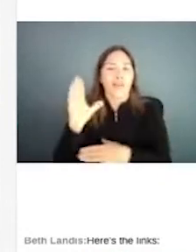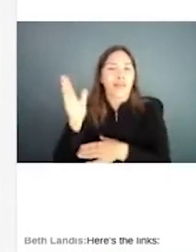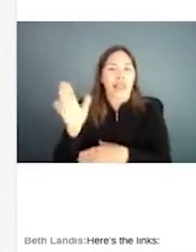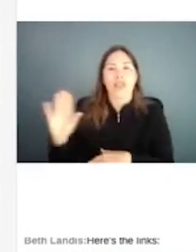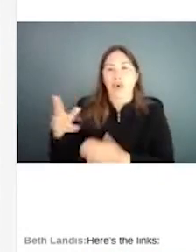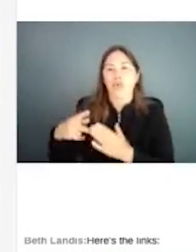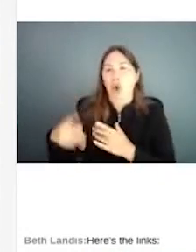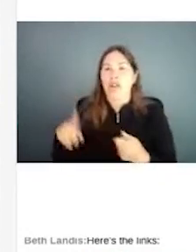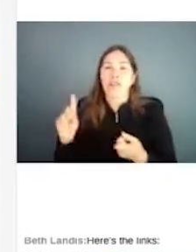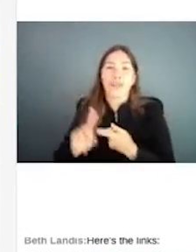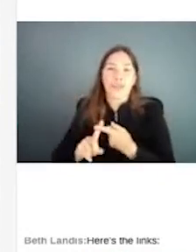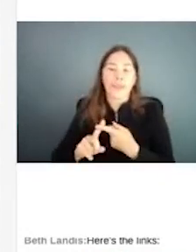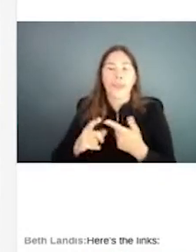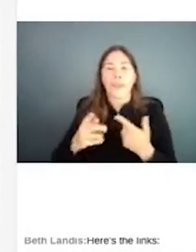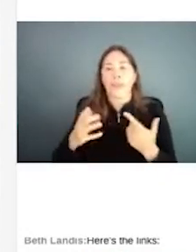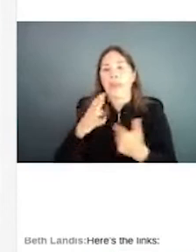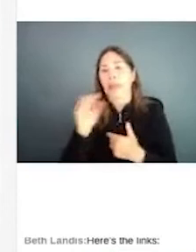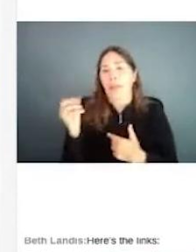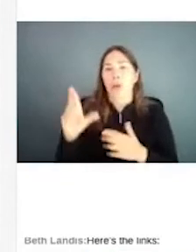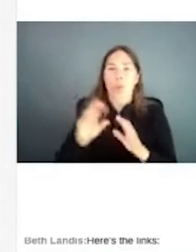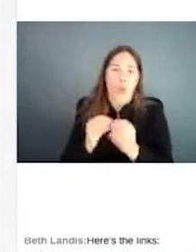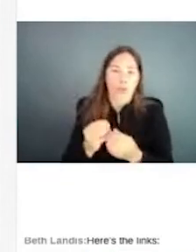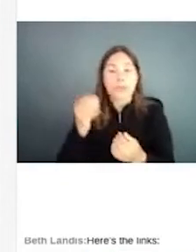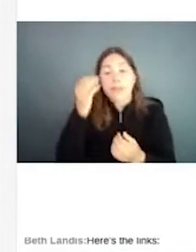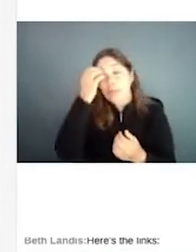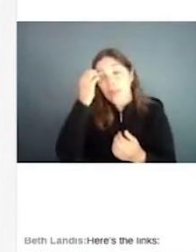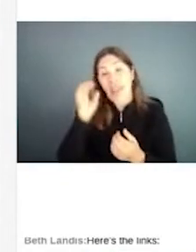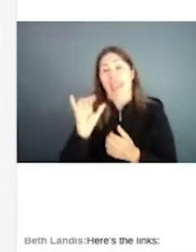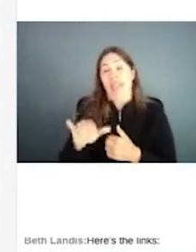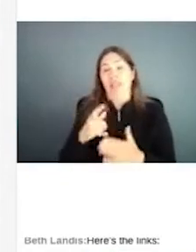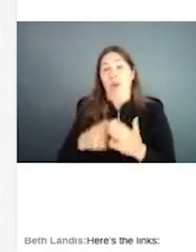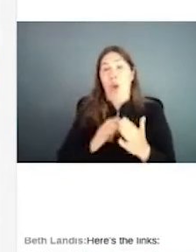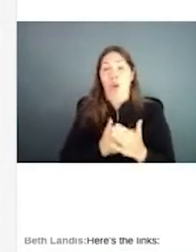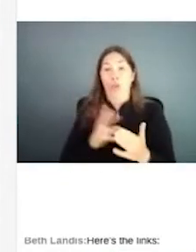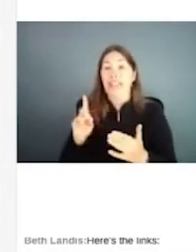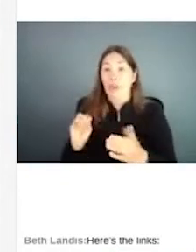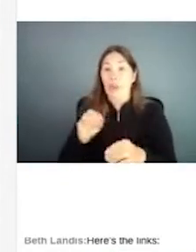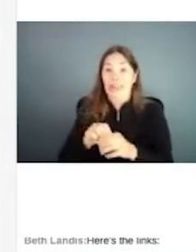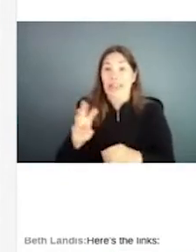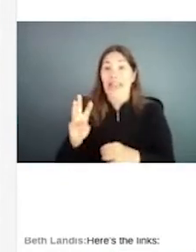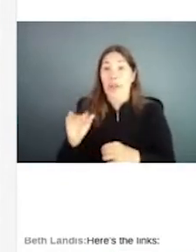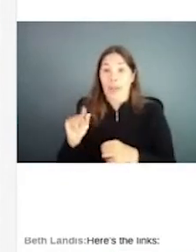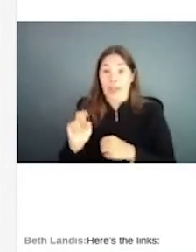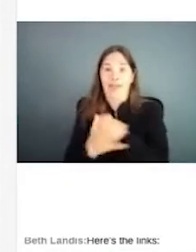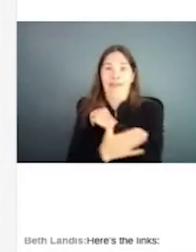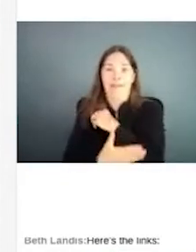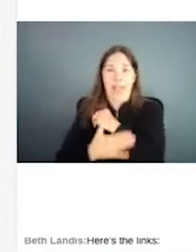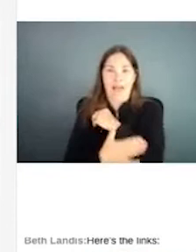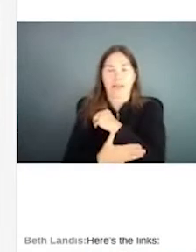to the company or organization. So that's what we do in Wake County. Wake County